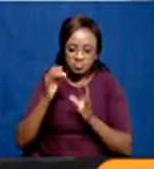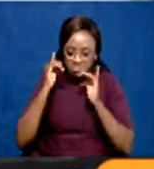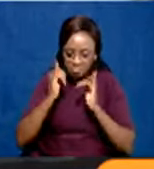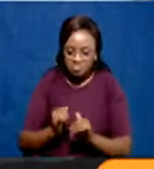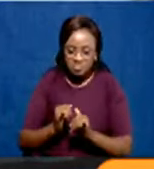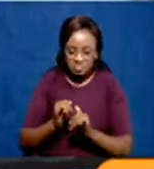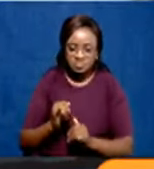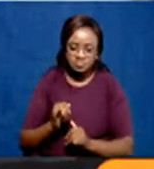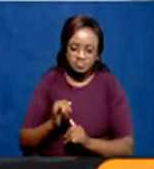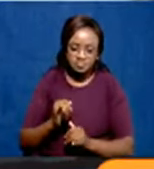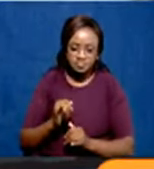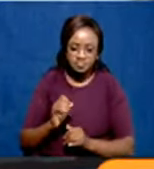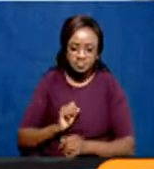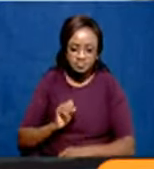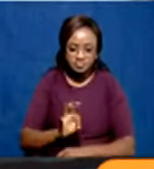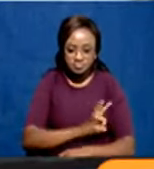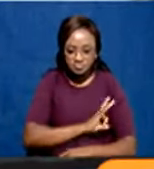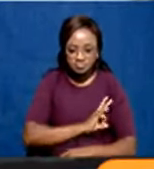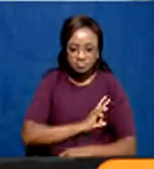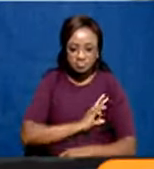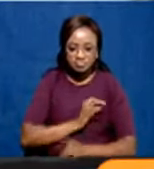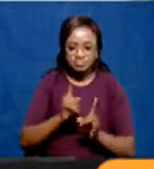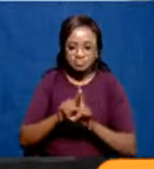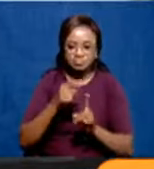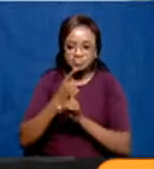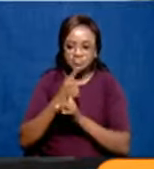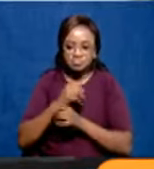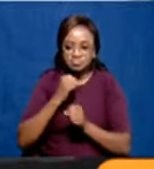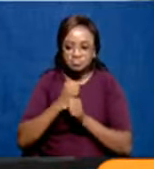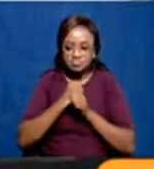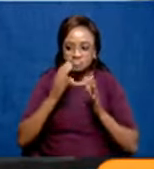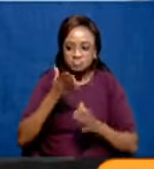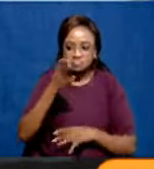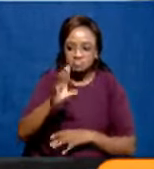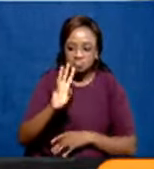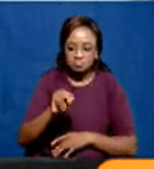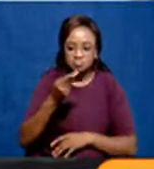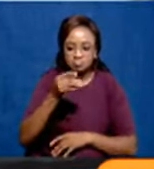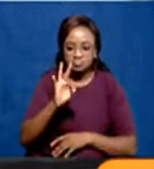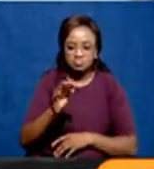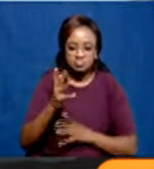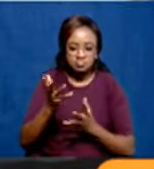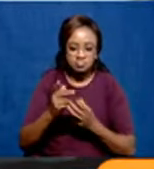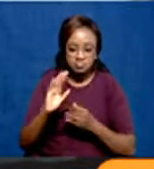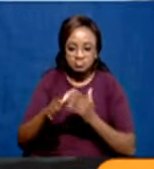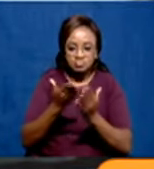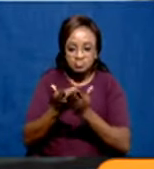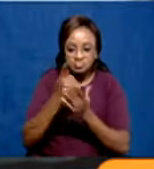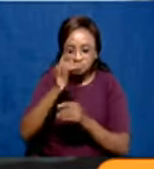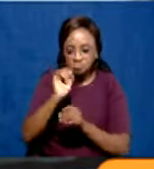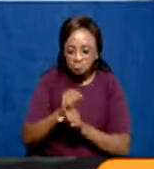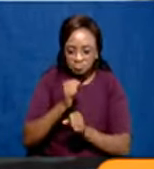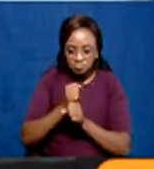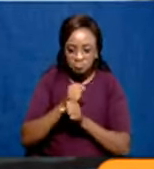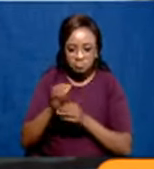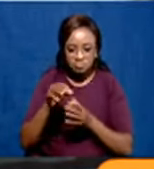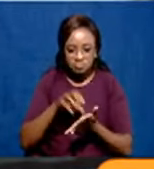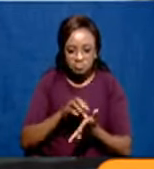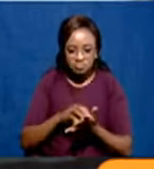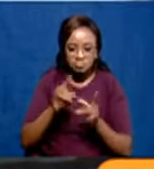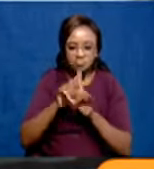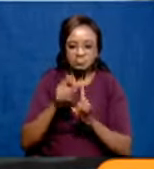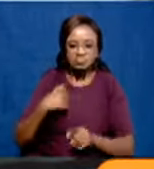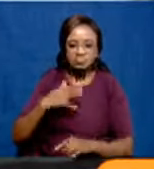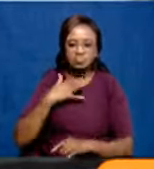new body. So even the staff within NHIF are going to have to apply to get the positions. First, they must be fit for purpose. But secondly, we want people who